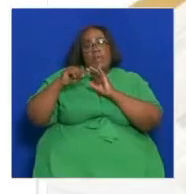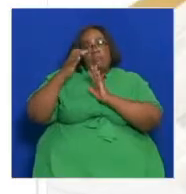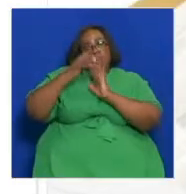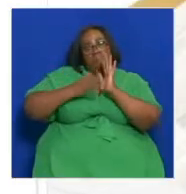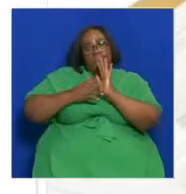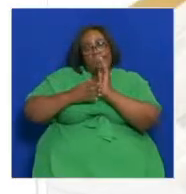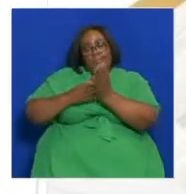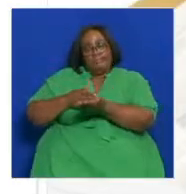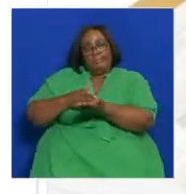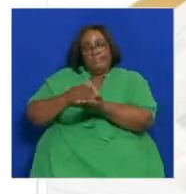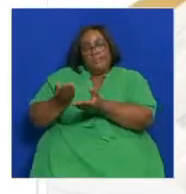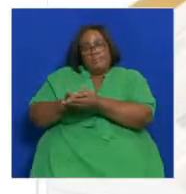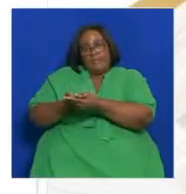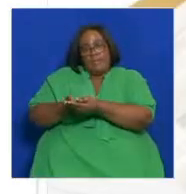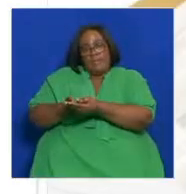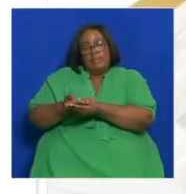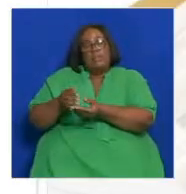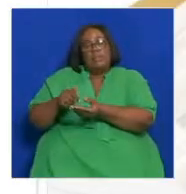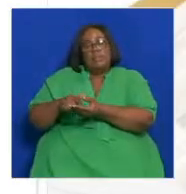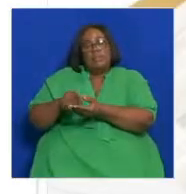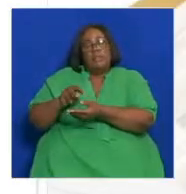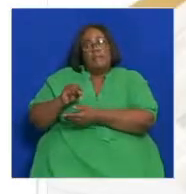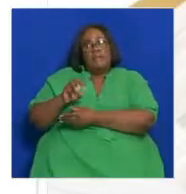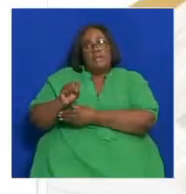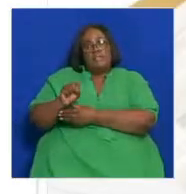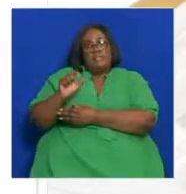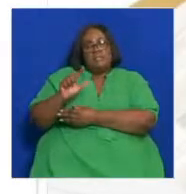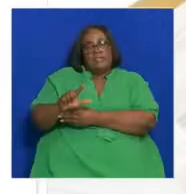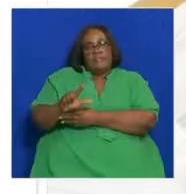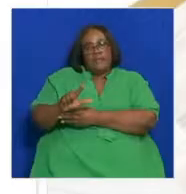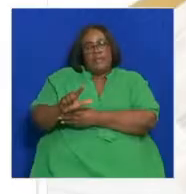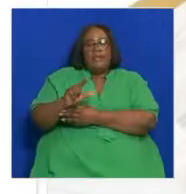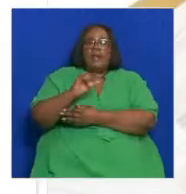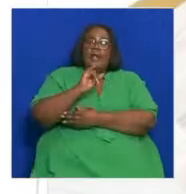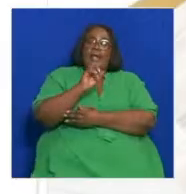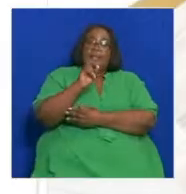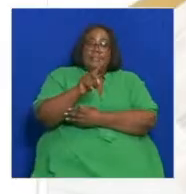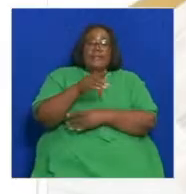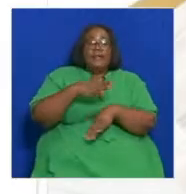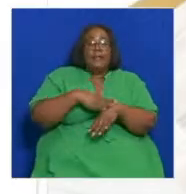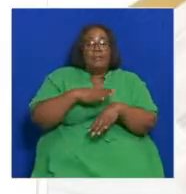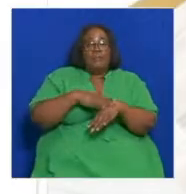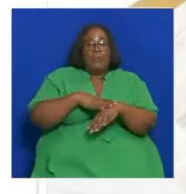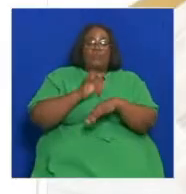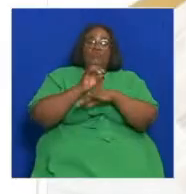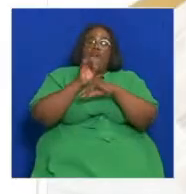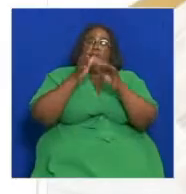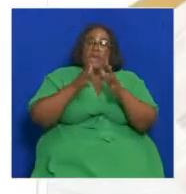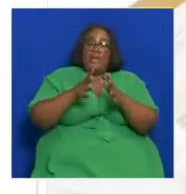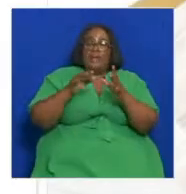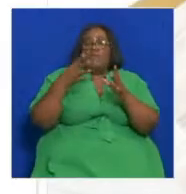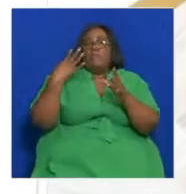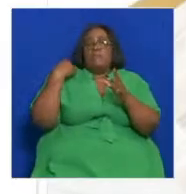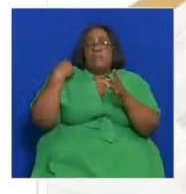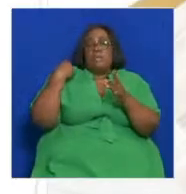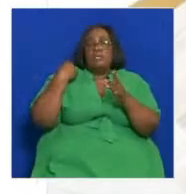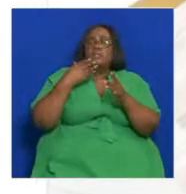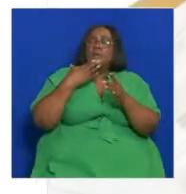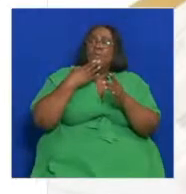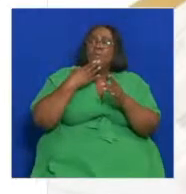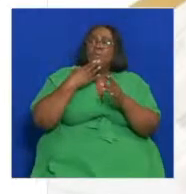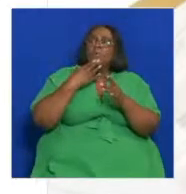MS7. The ID further wrote to the advisor to the minister, Advocate